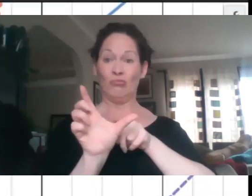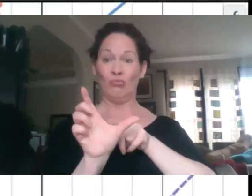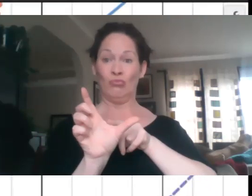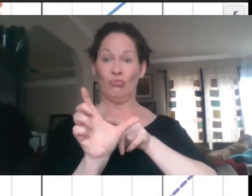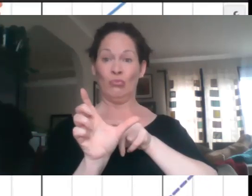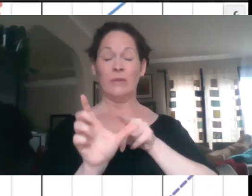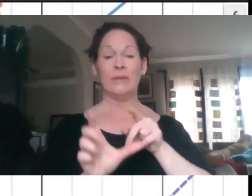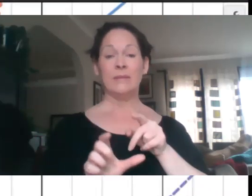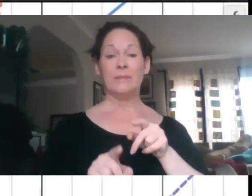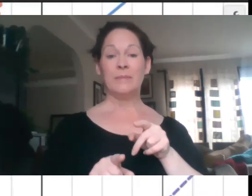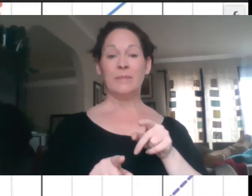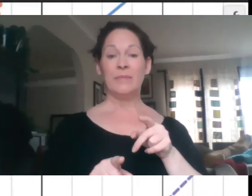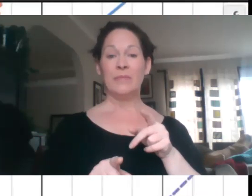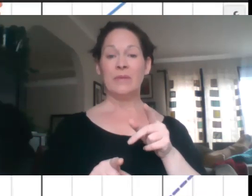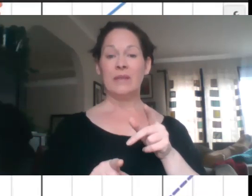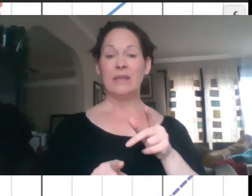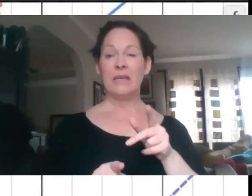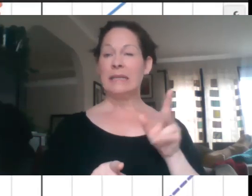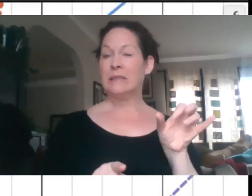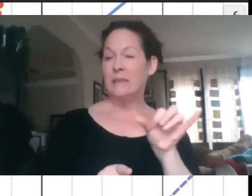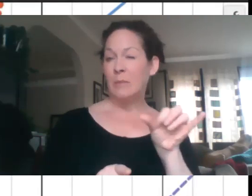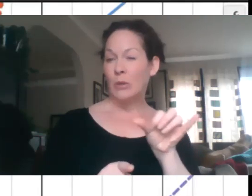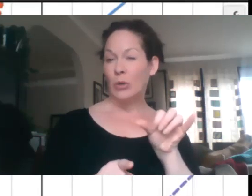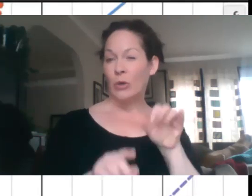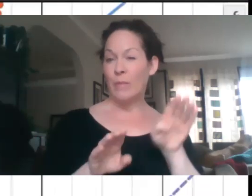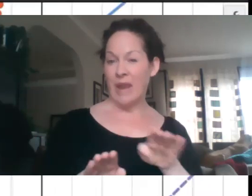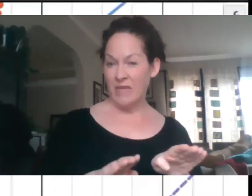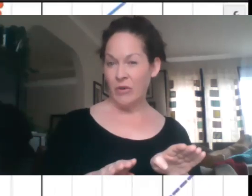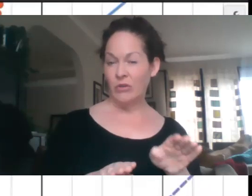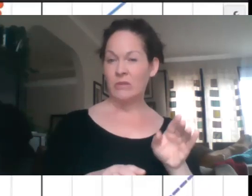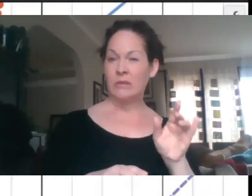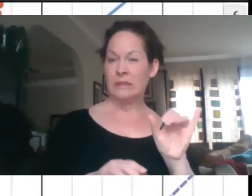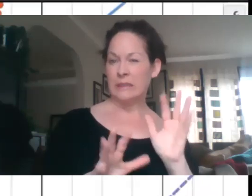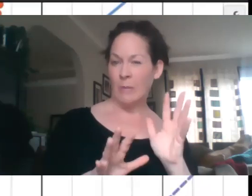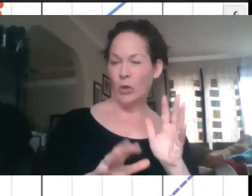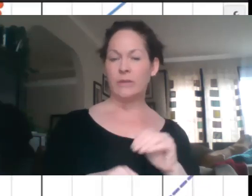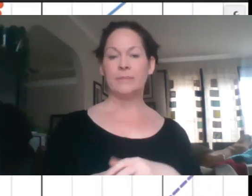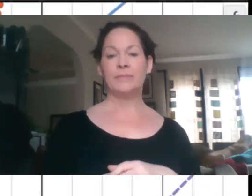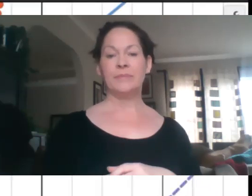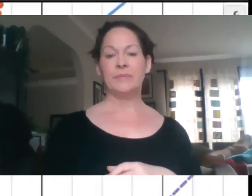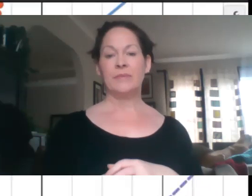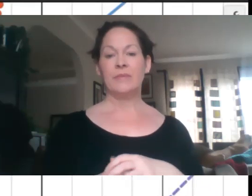squared has a similar behavior. At that inflection point, at -3,